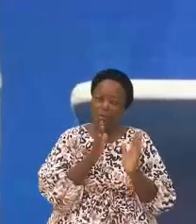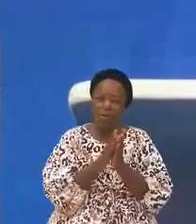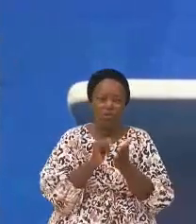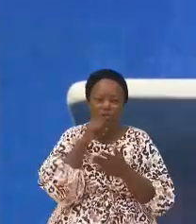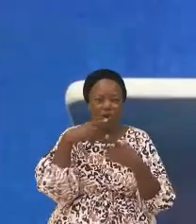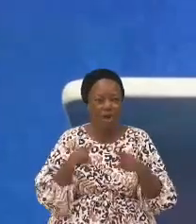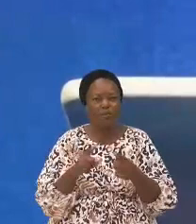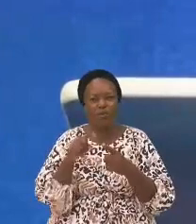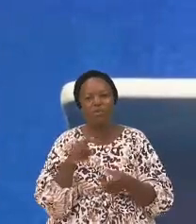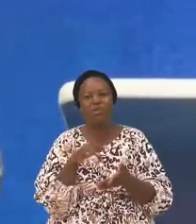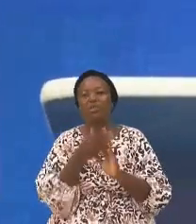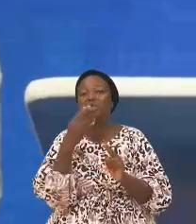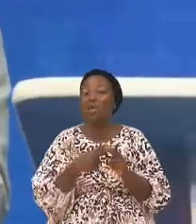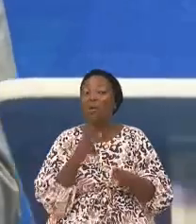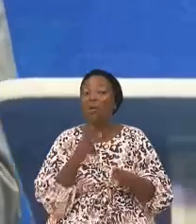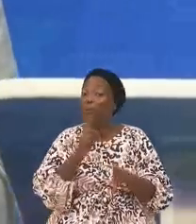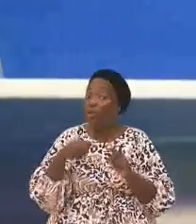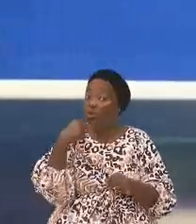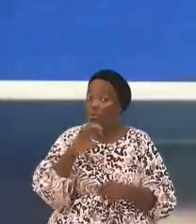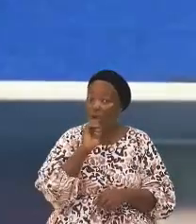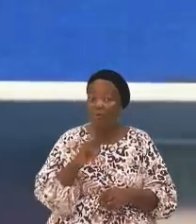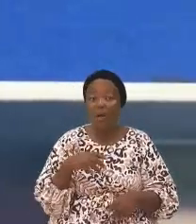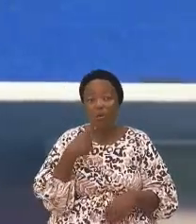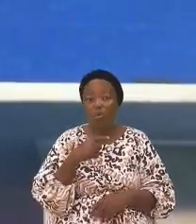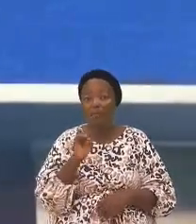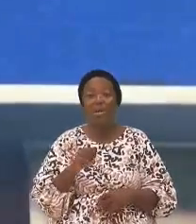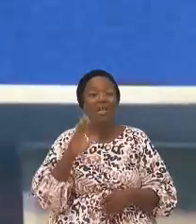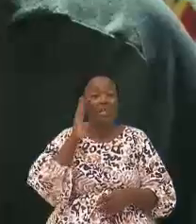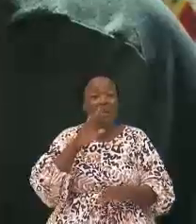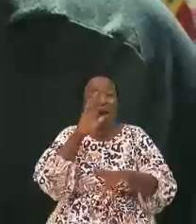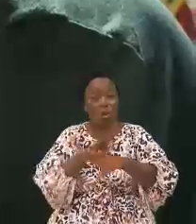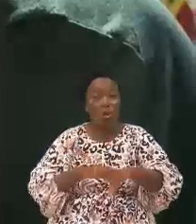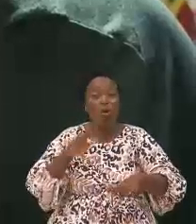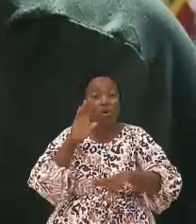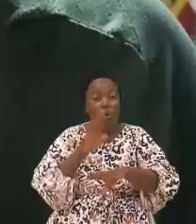other side. I pray that will not happen to you. But